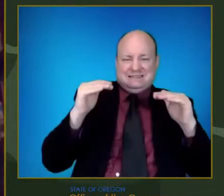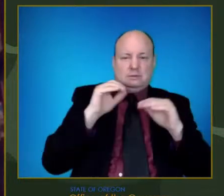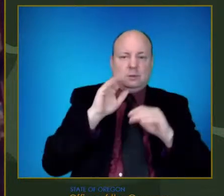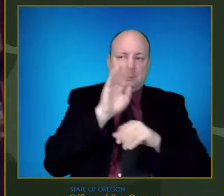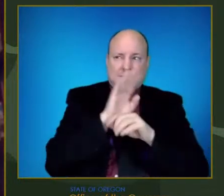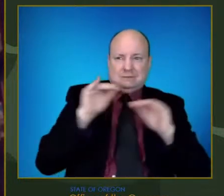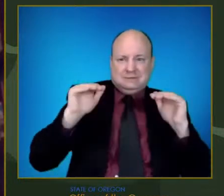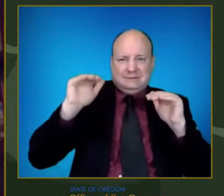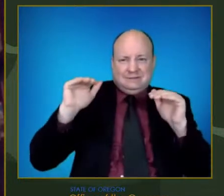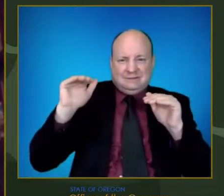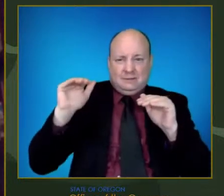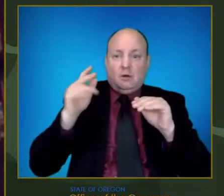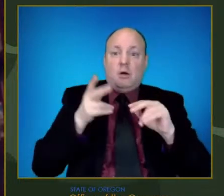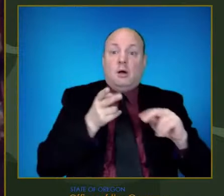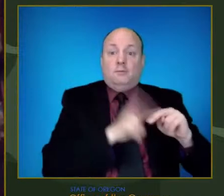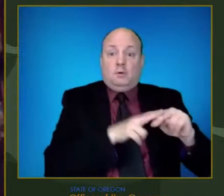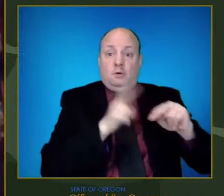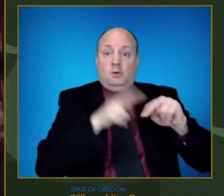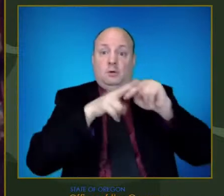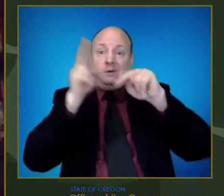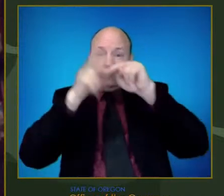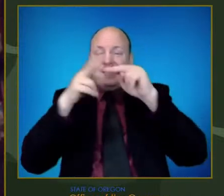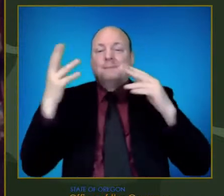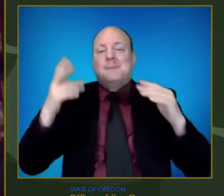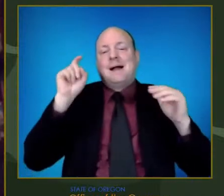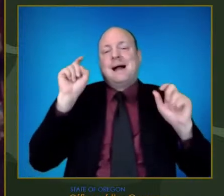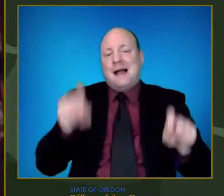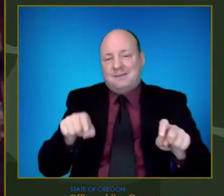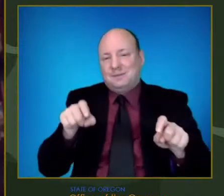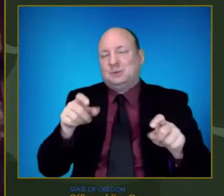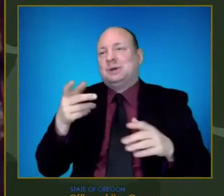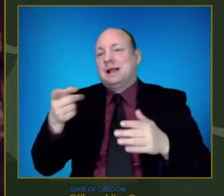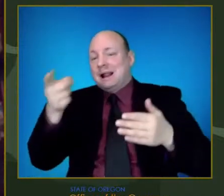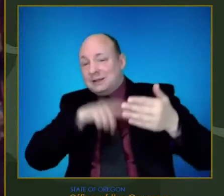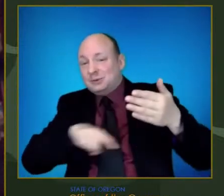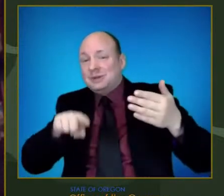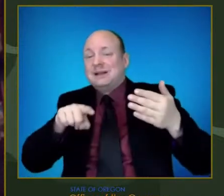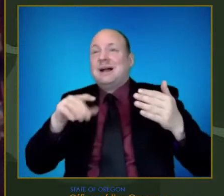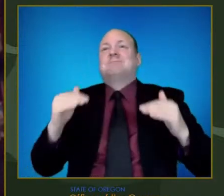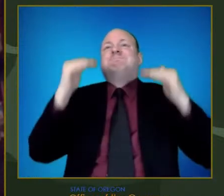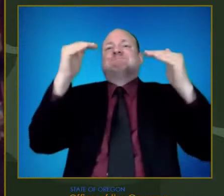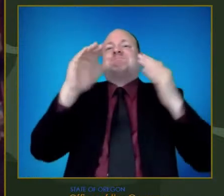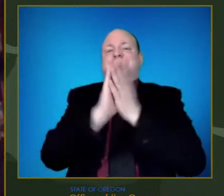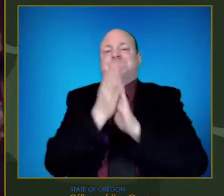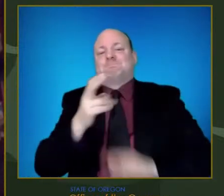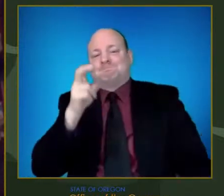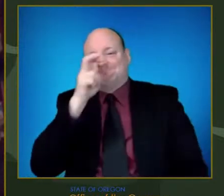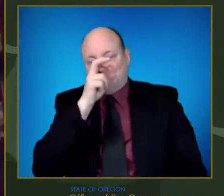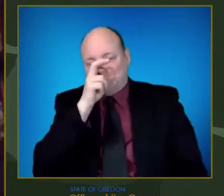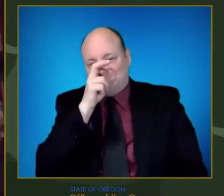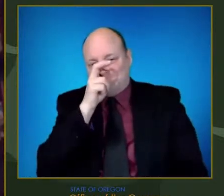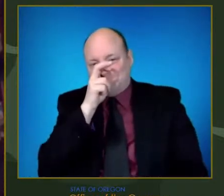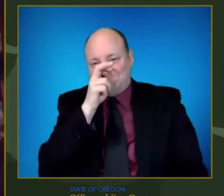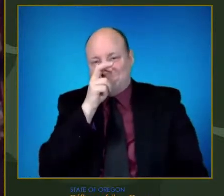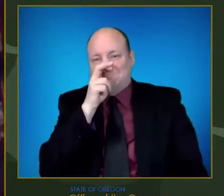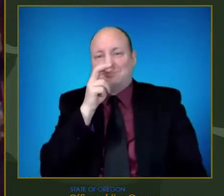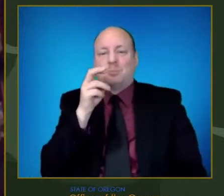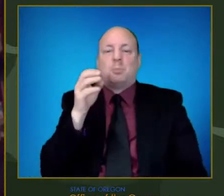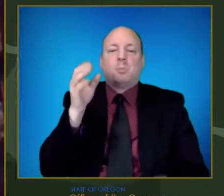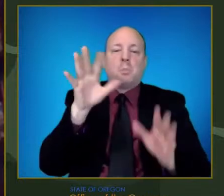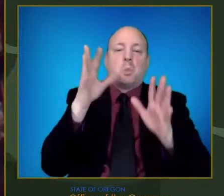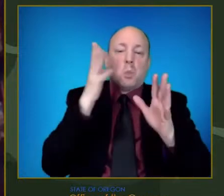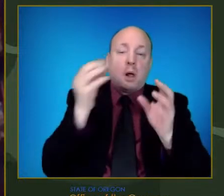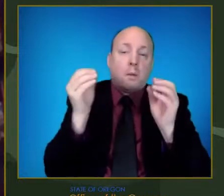may show that next week some counties may qualify to move up in risk, and we'll wait and see what that data looks like on Monday. The trend this week was